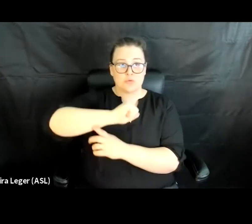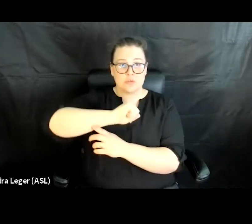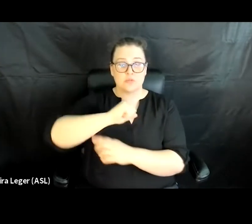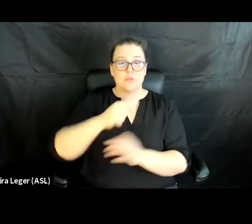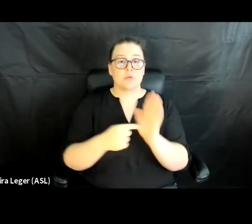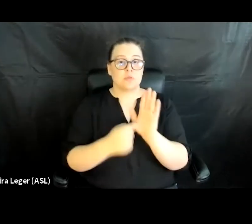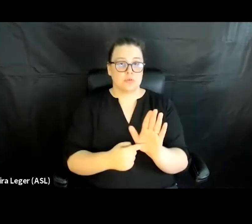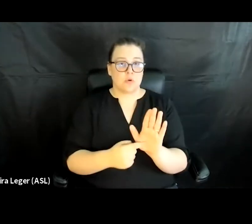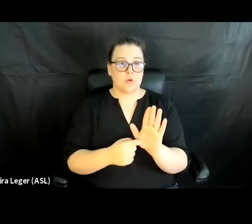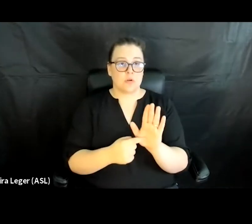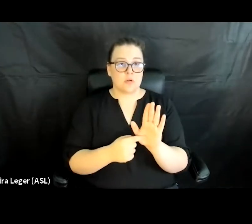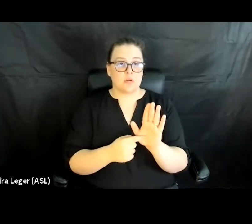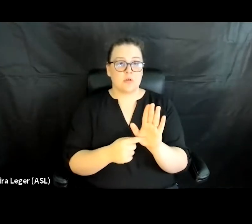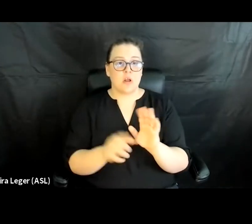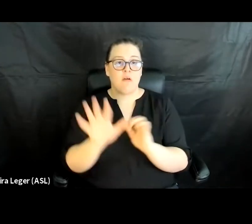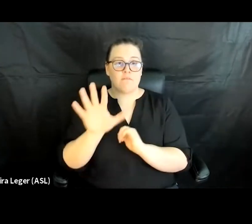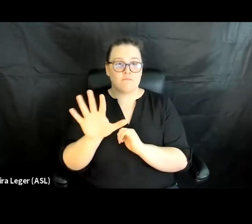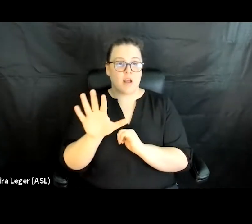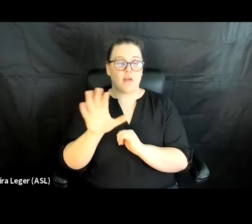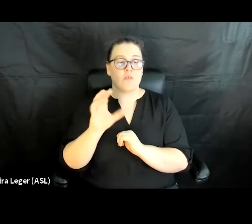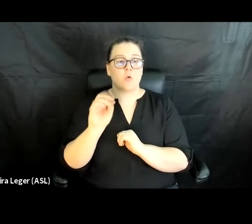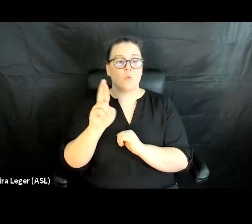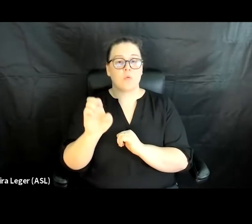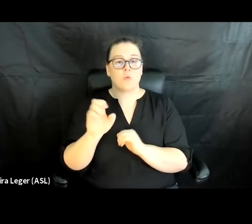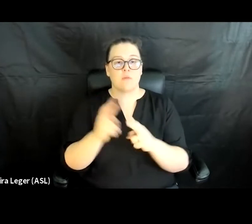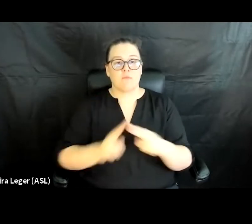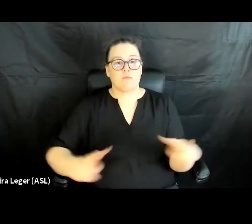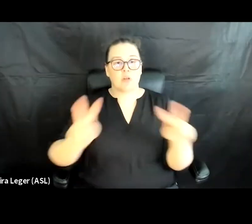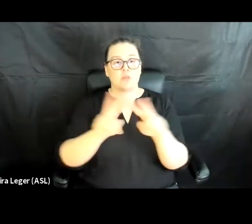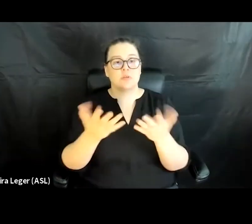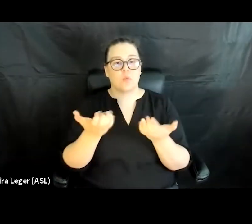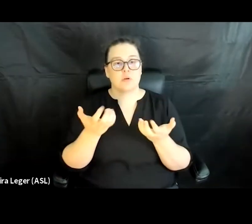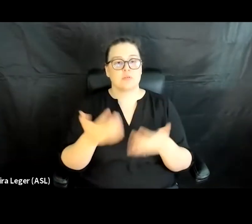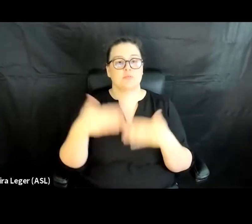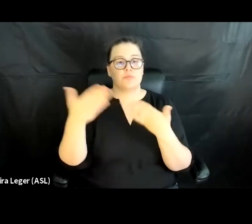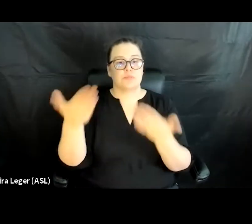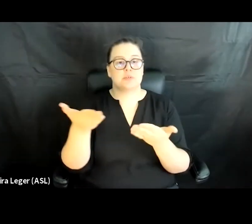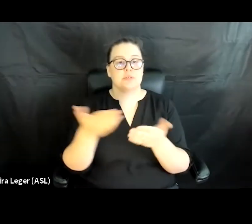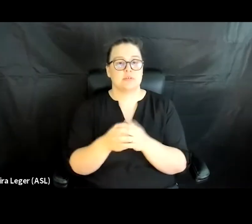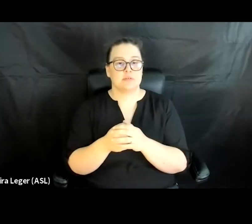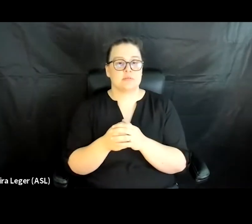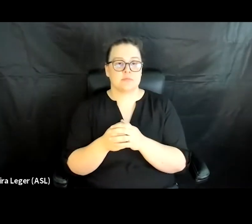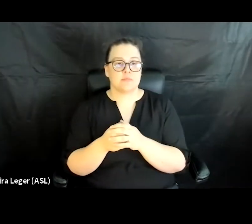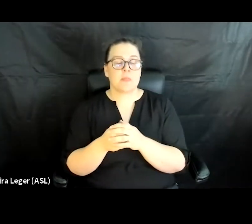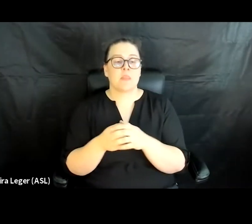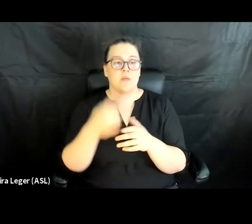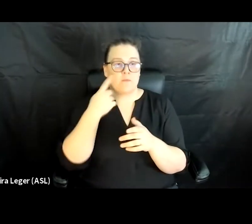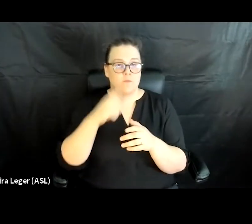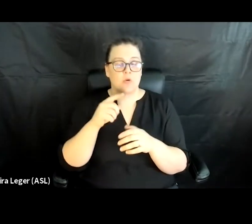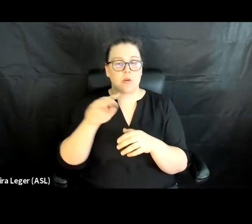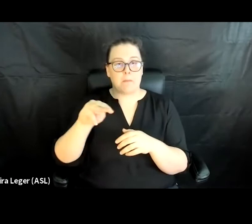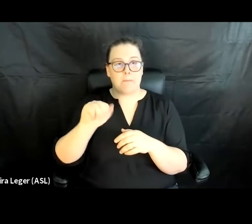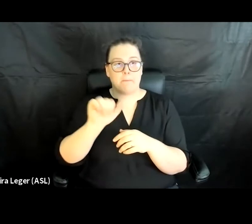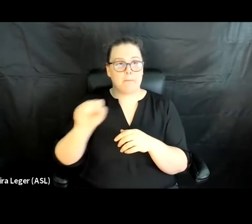was 5 core values that they wanted to present to make it easier for folks to find care in Massachusetts. One was to ensure